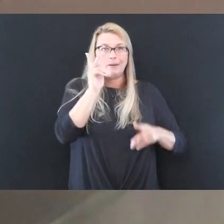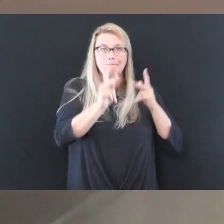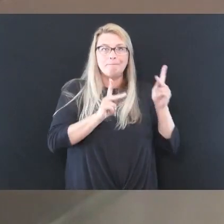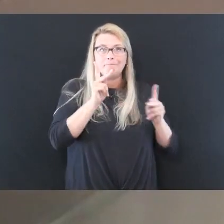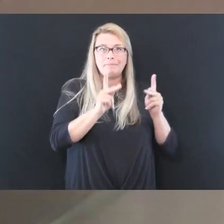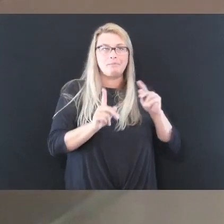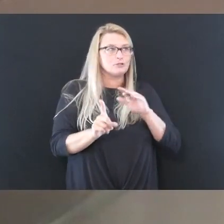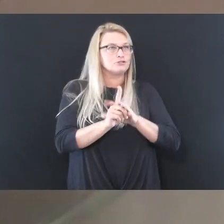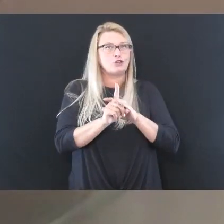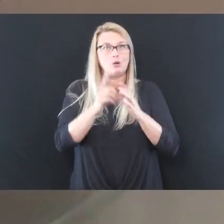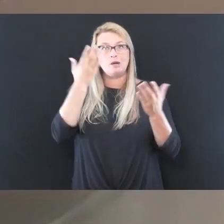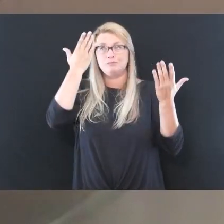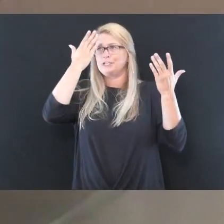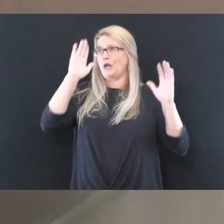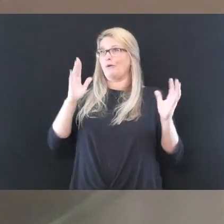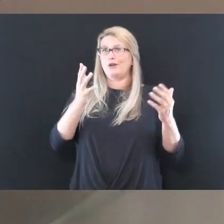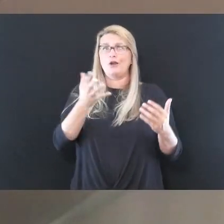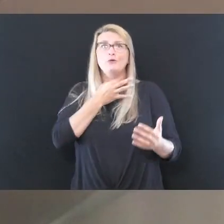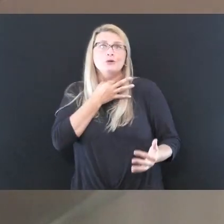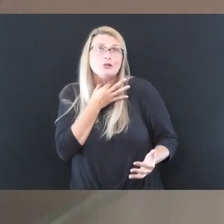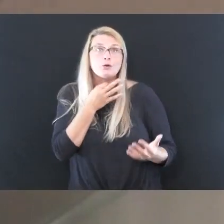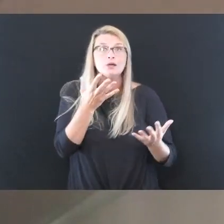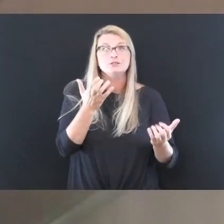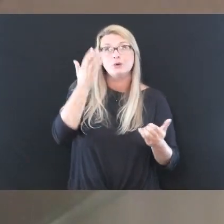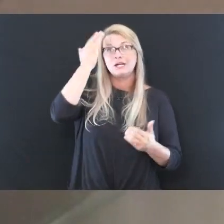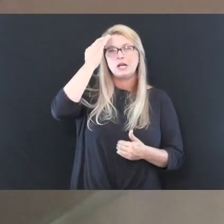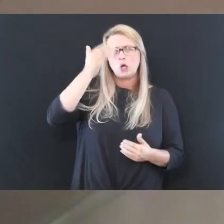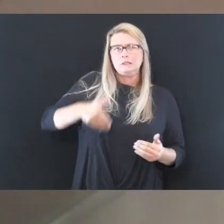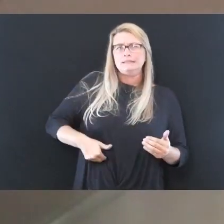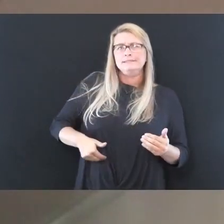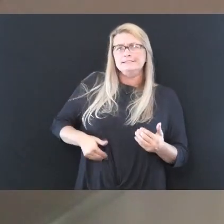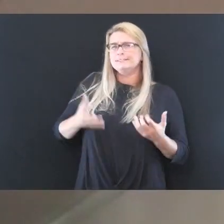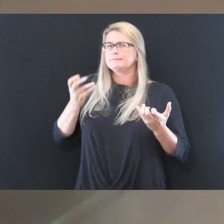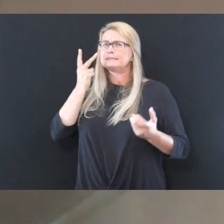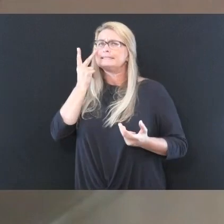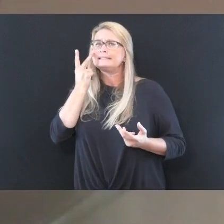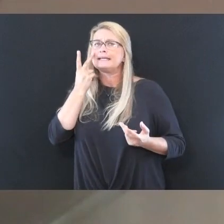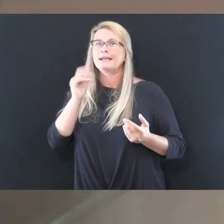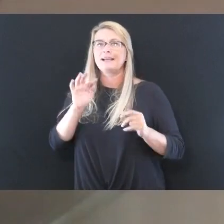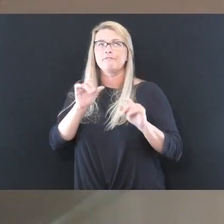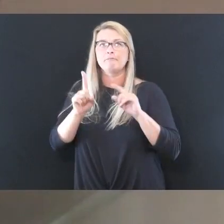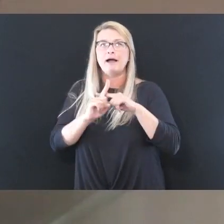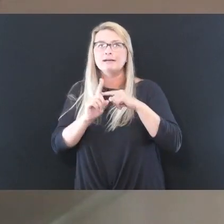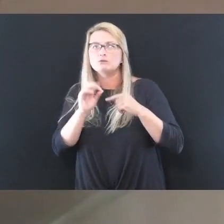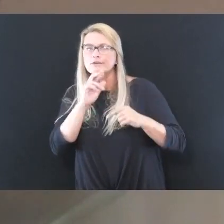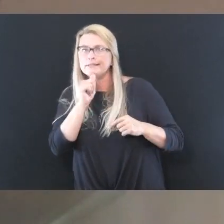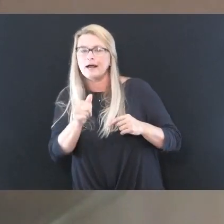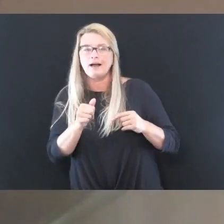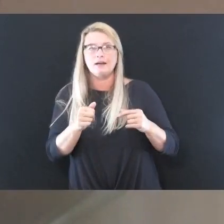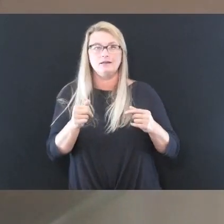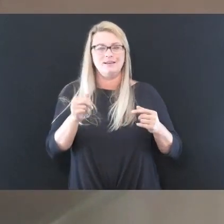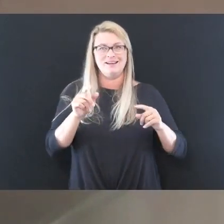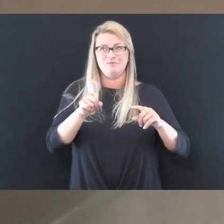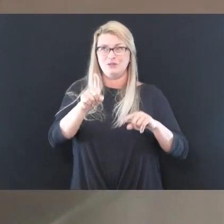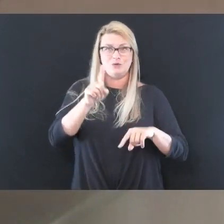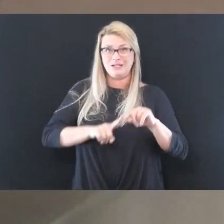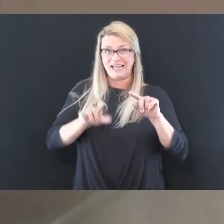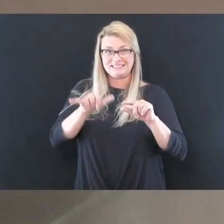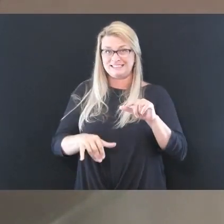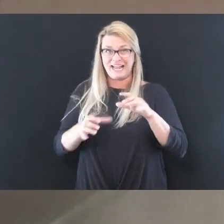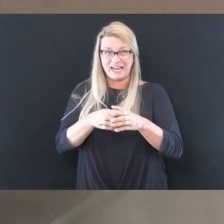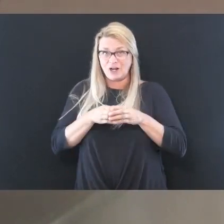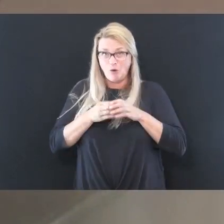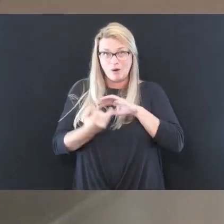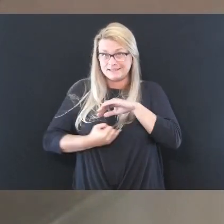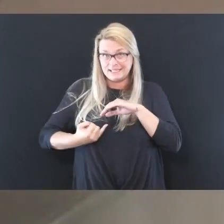and you have had no exposures, et cetera, and you're hesitant to show up because you go, oh, I can't really stay quarantined, then I